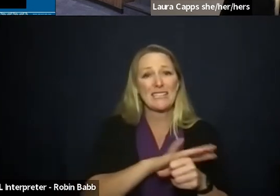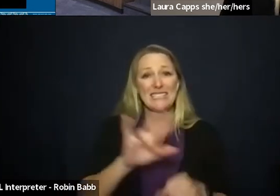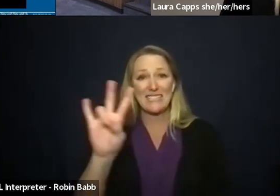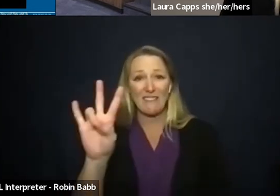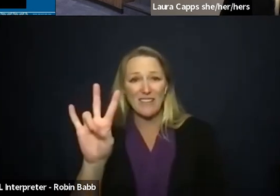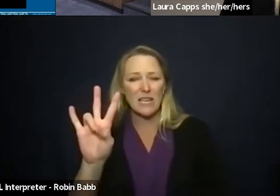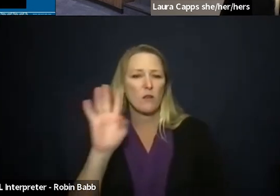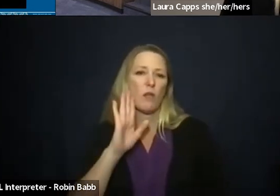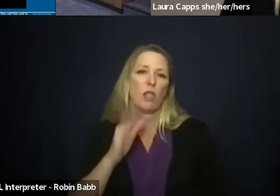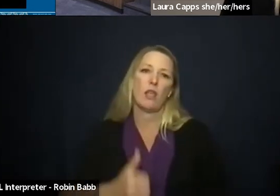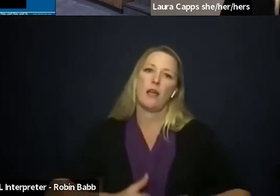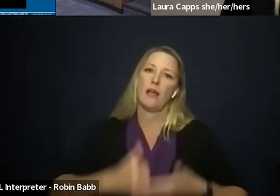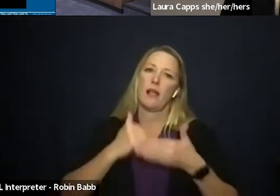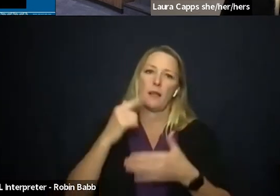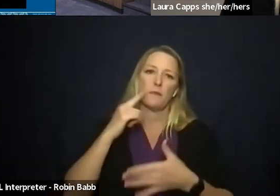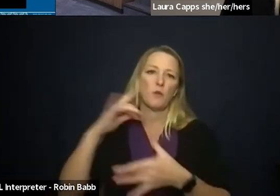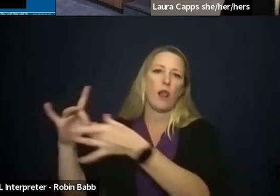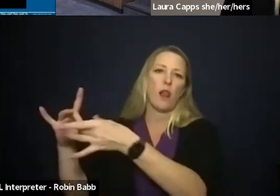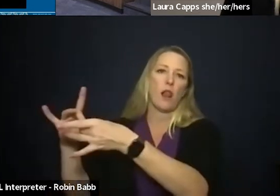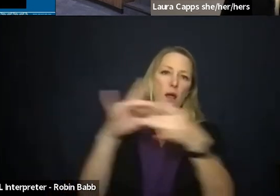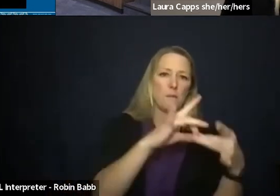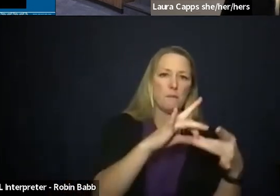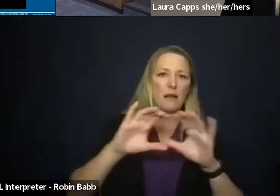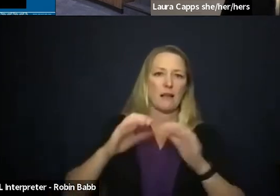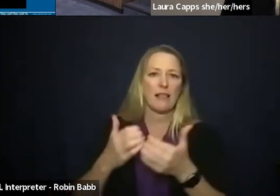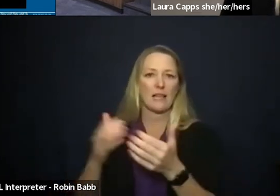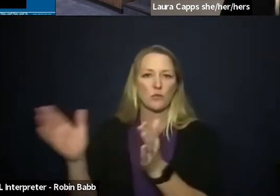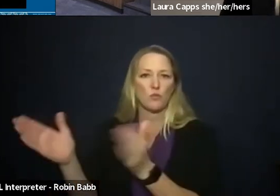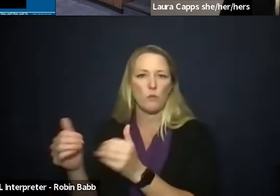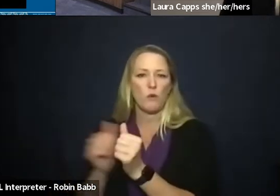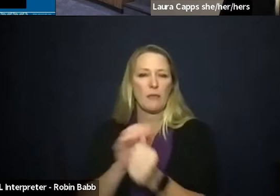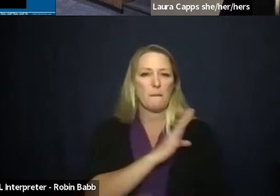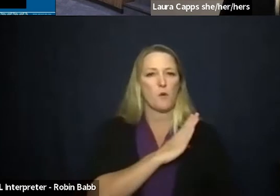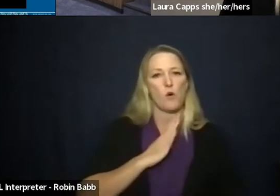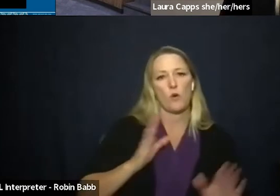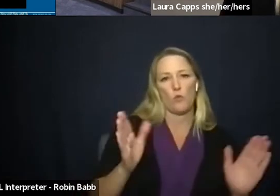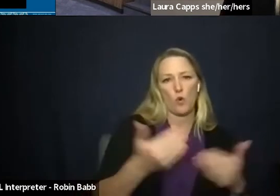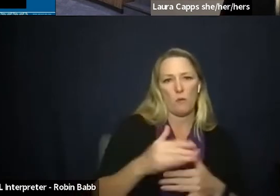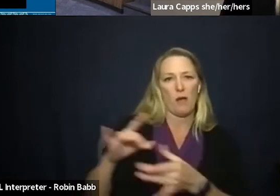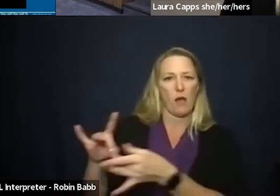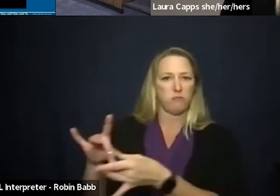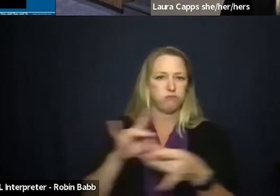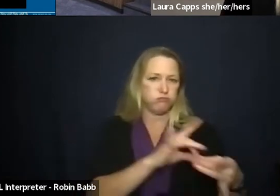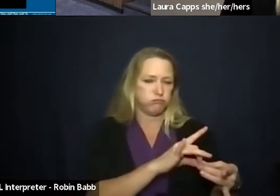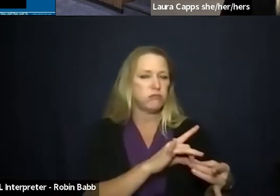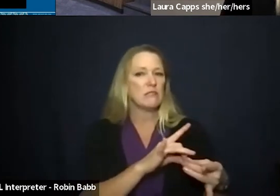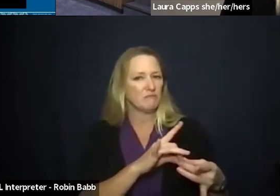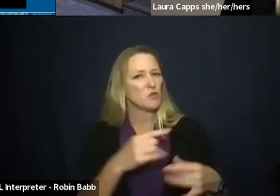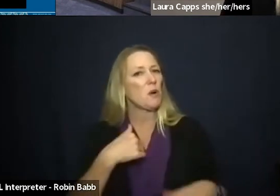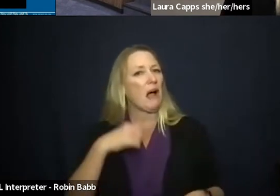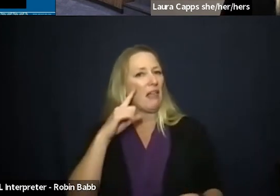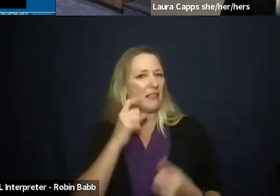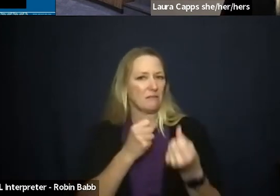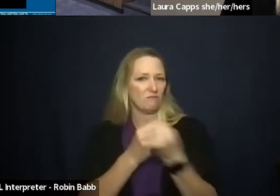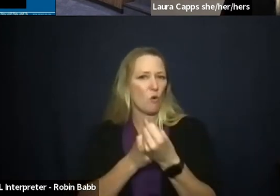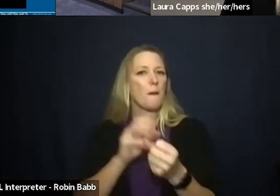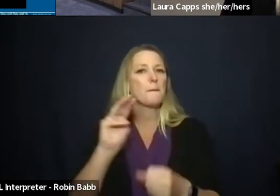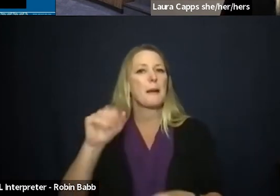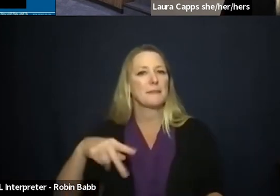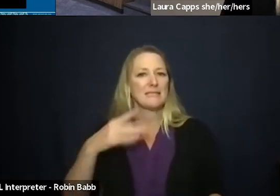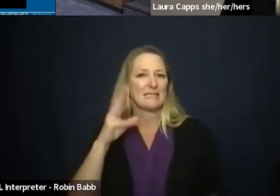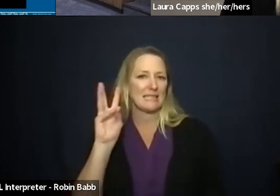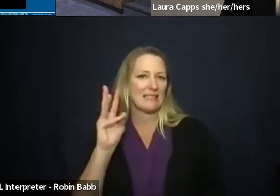classroom and the board room so i do support uh map six and thank you for taking my